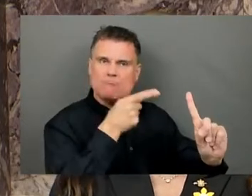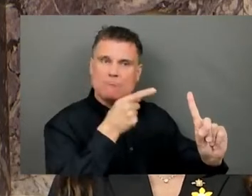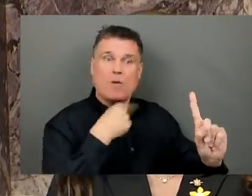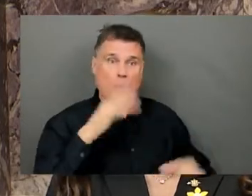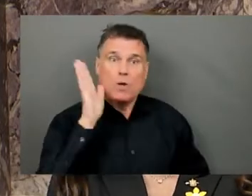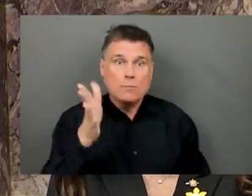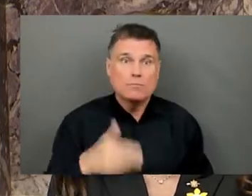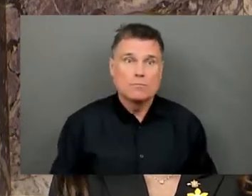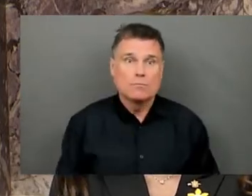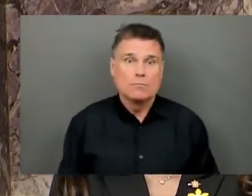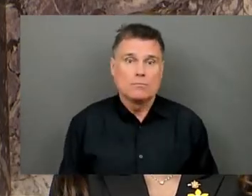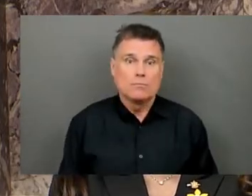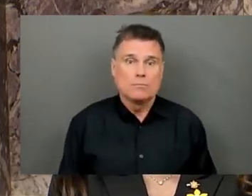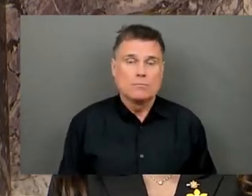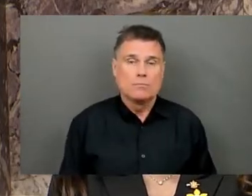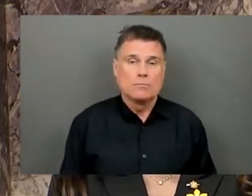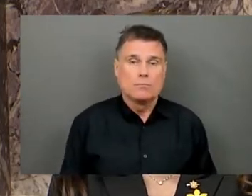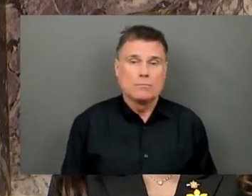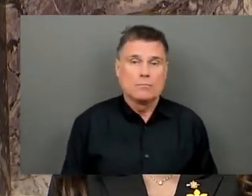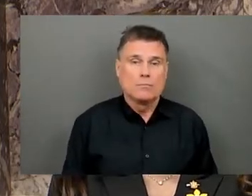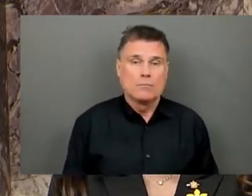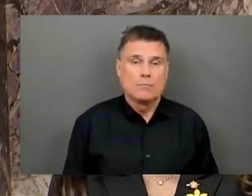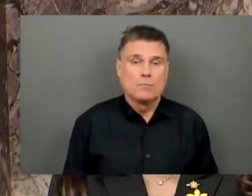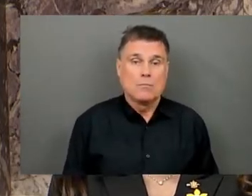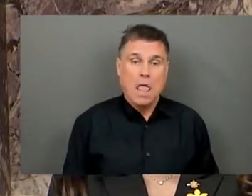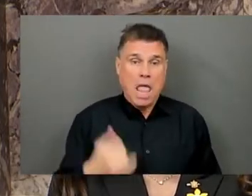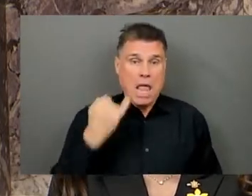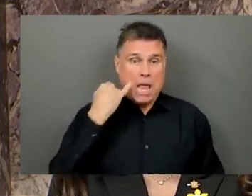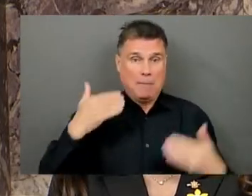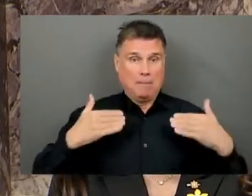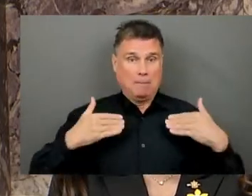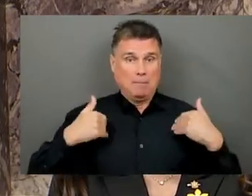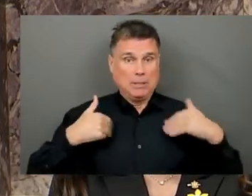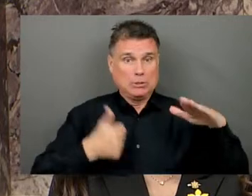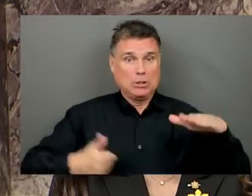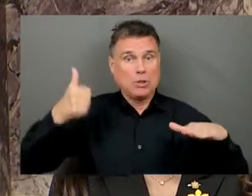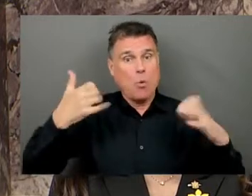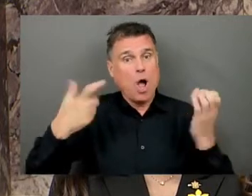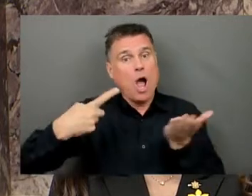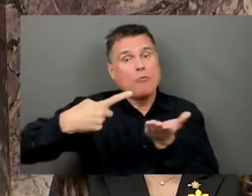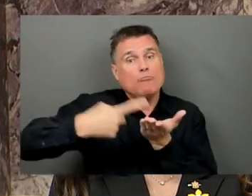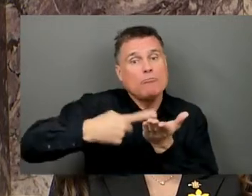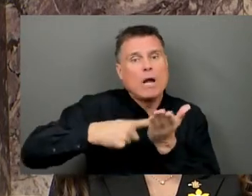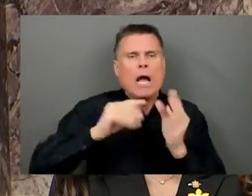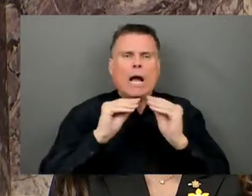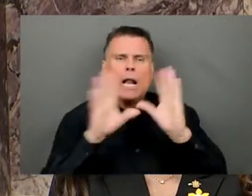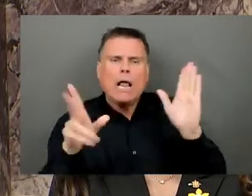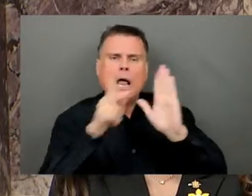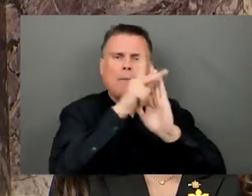And if the minister wants to talk about clear policy, how about a memo, Premier Minister? Here's what it